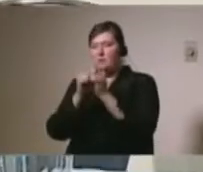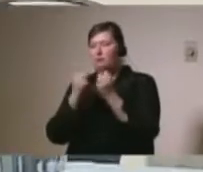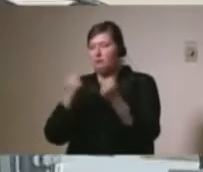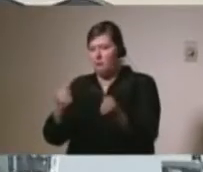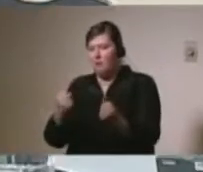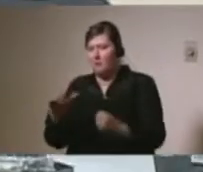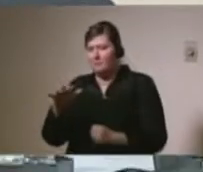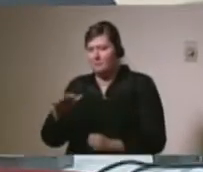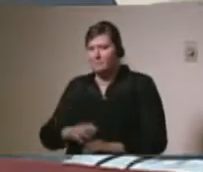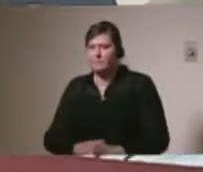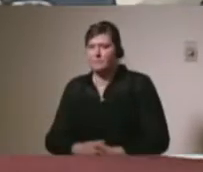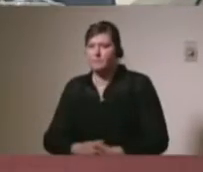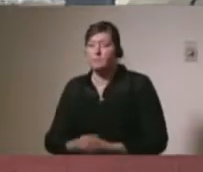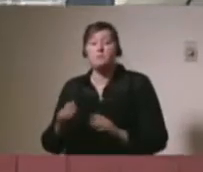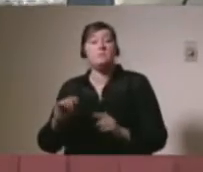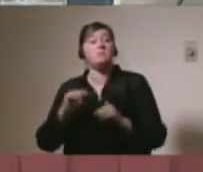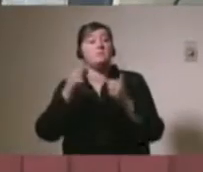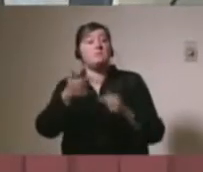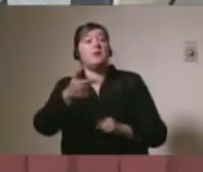Jeff?